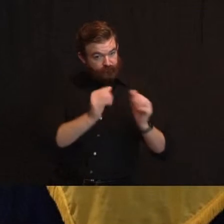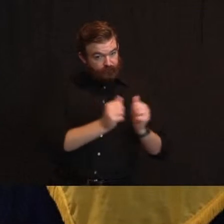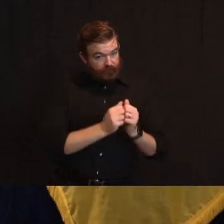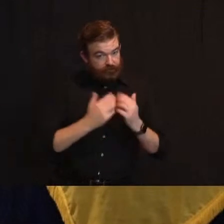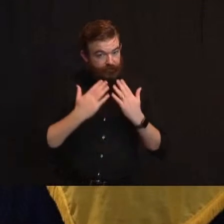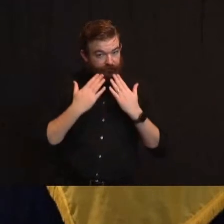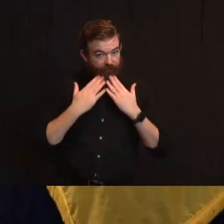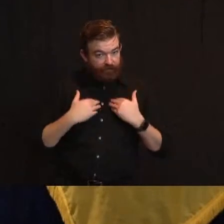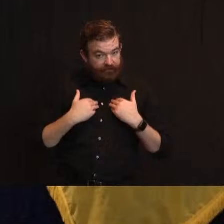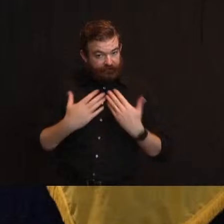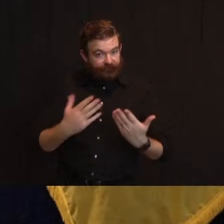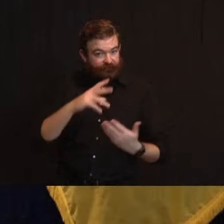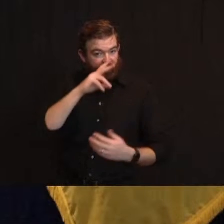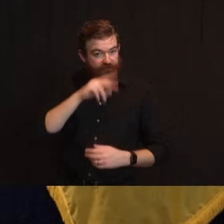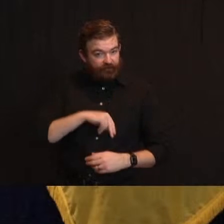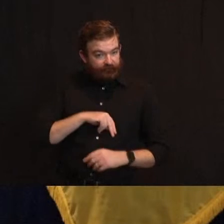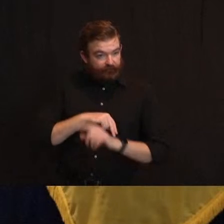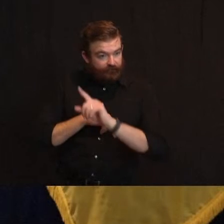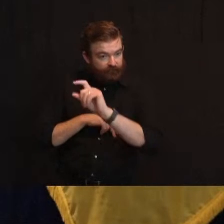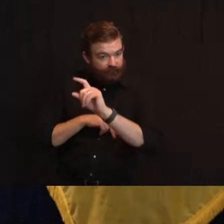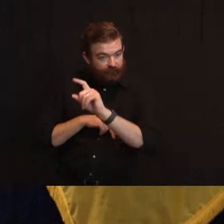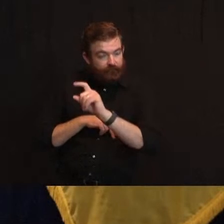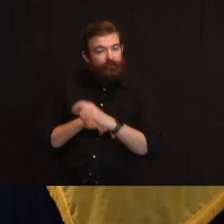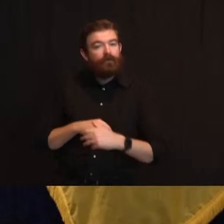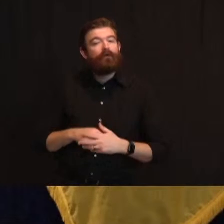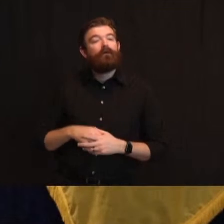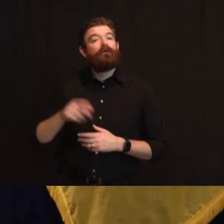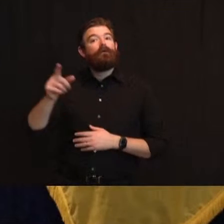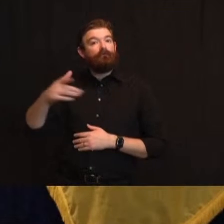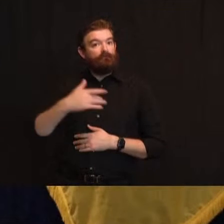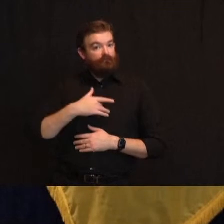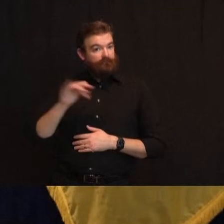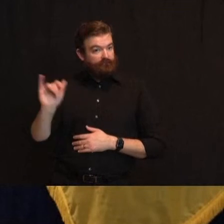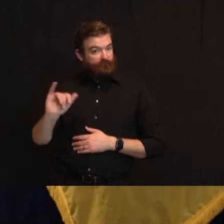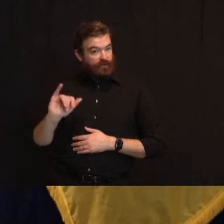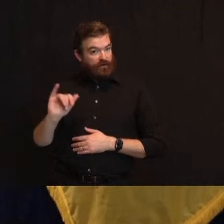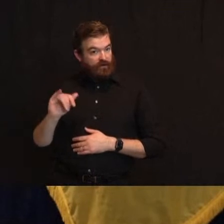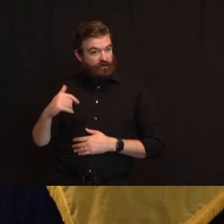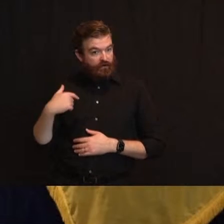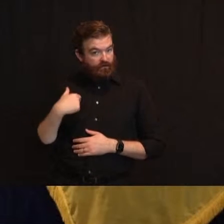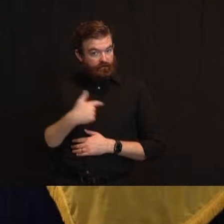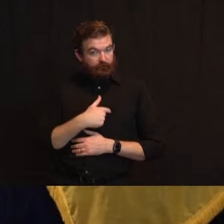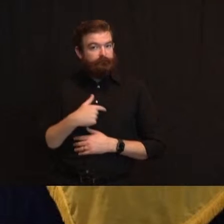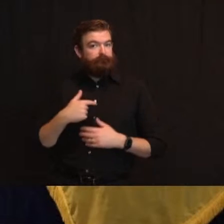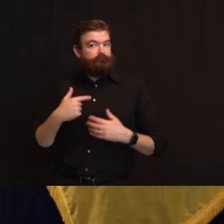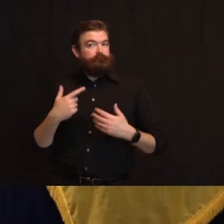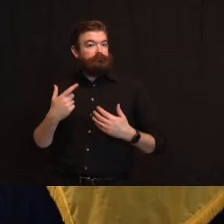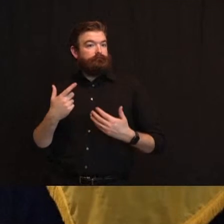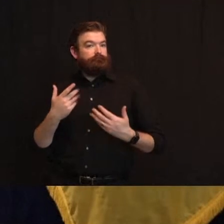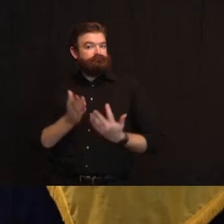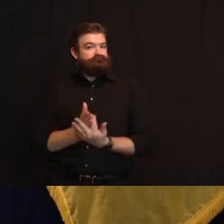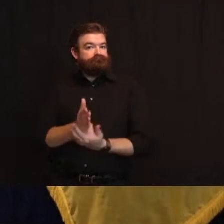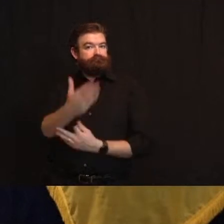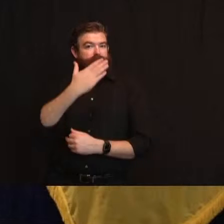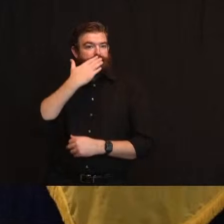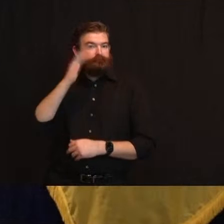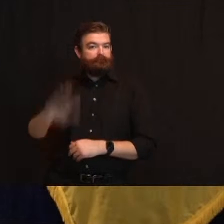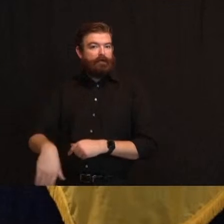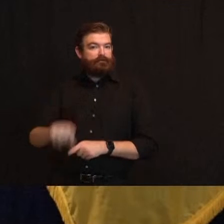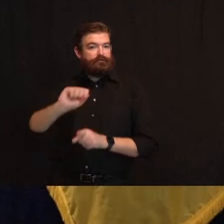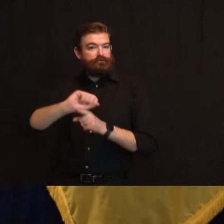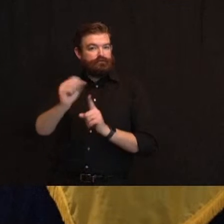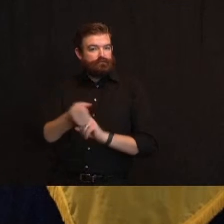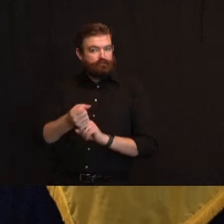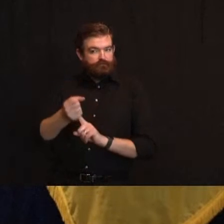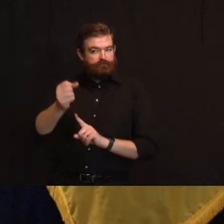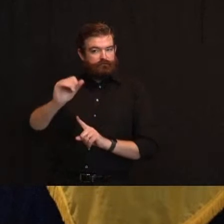any concern that the state is edging closer to the worst-case scenario model discussed on Wednesday? Commissioner, I know you went over some of this, but if you could just clarify